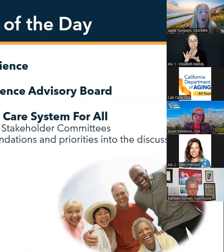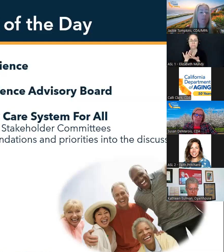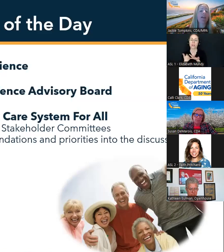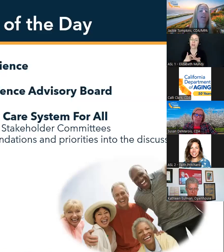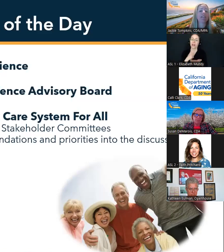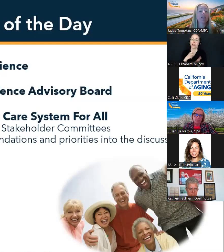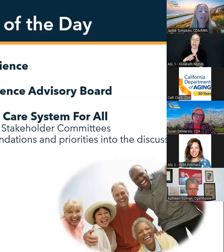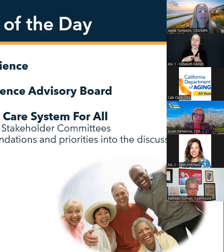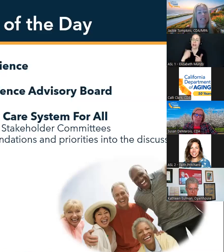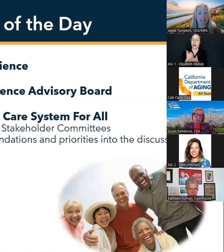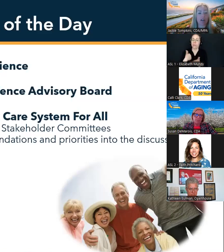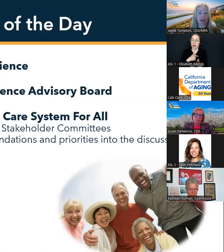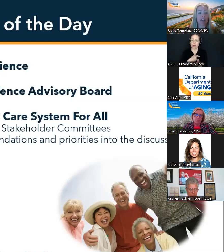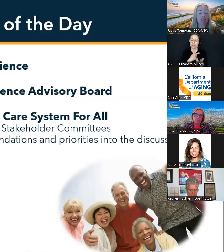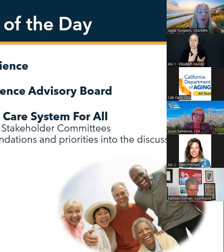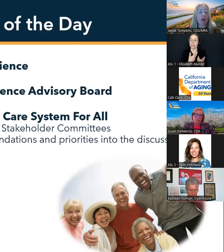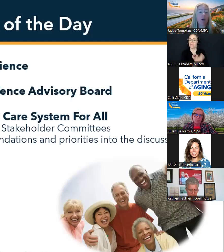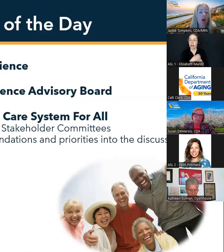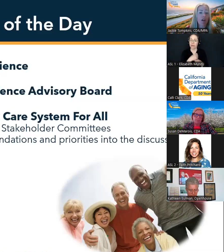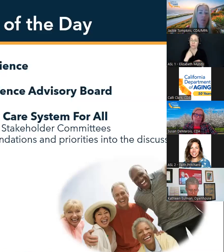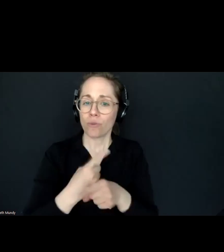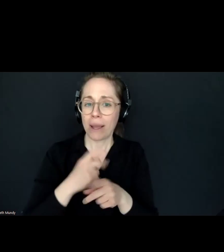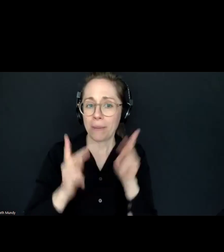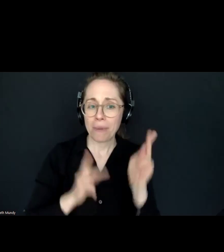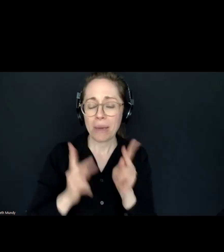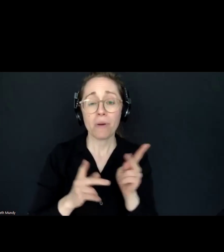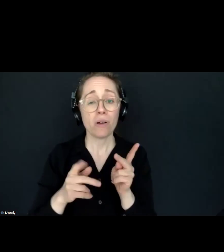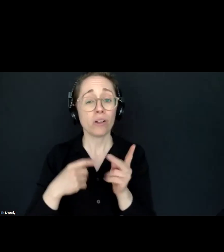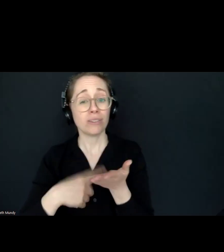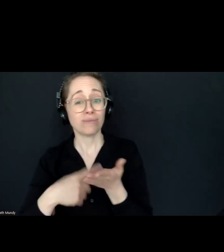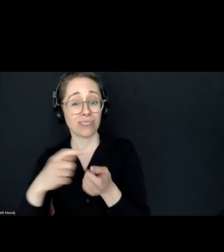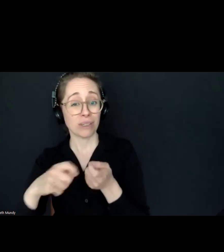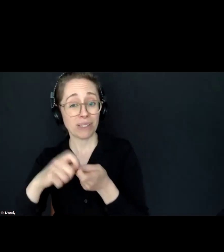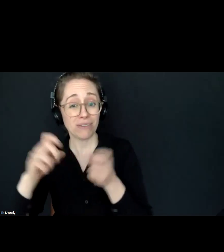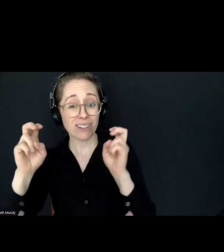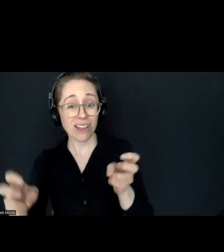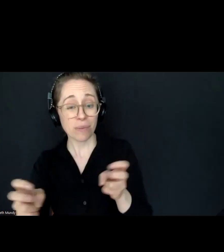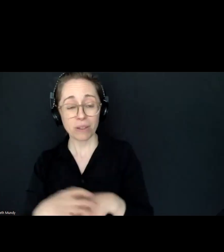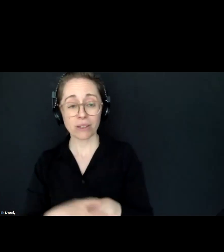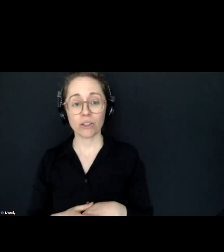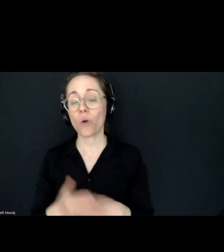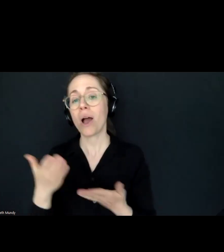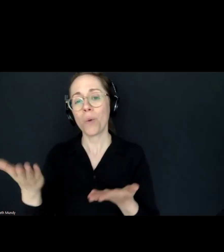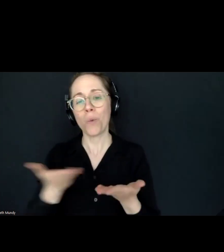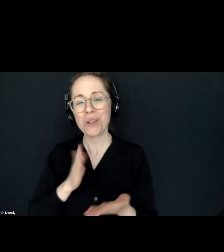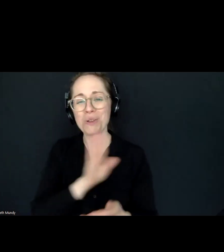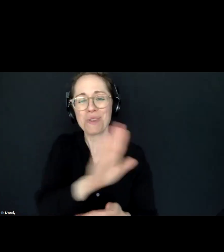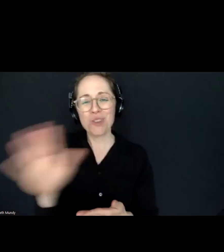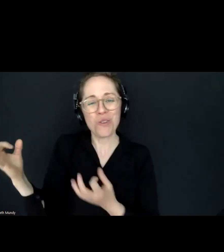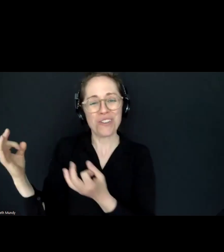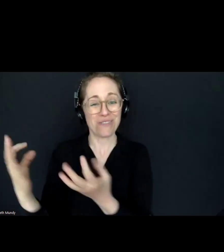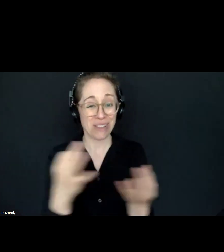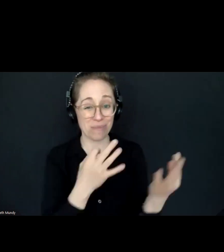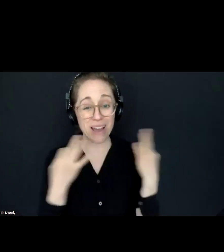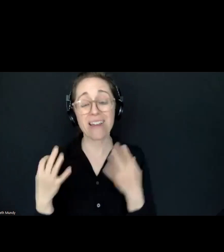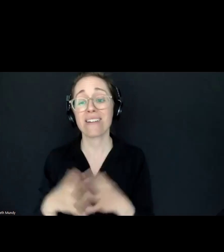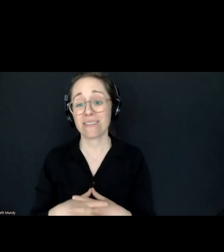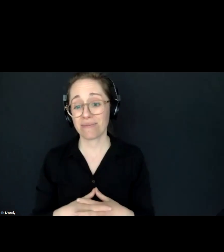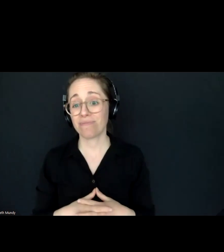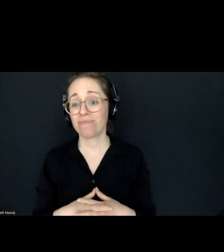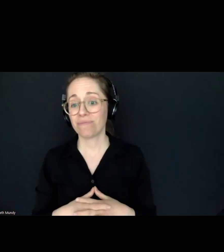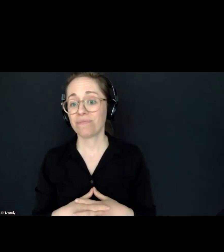people, topics, etc. So I welcome your input there to, again, ensure that we have a